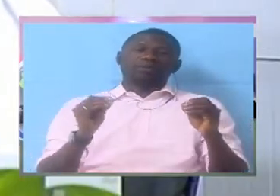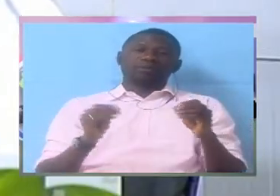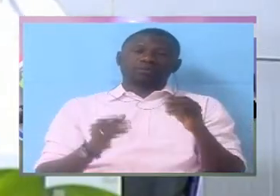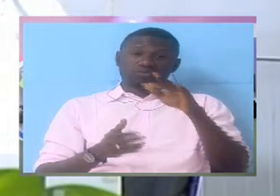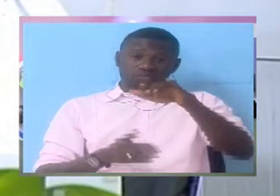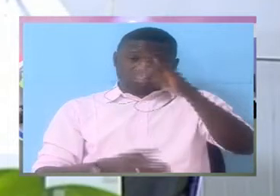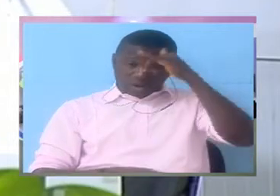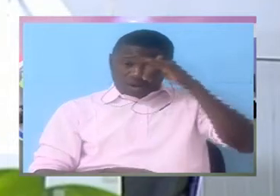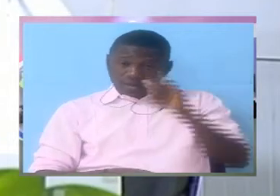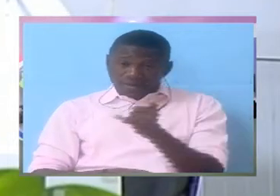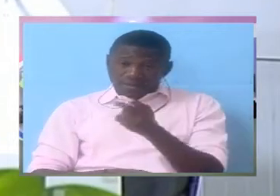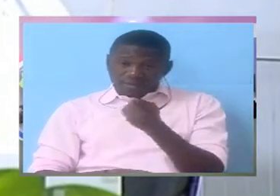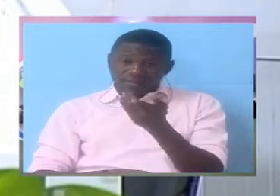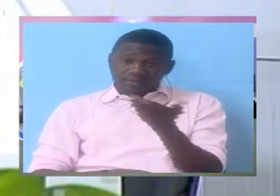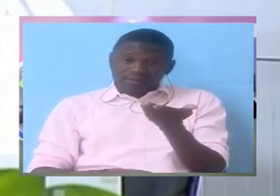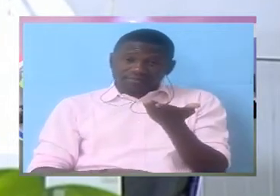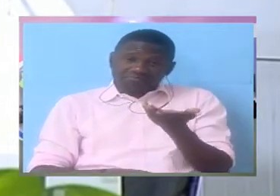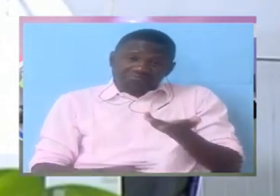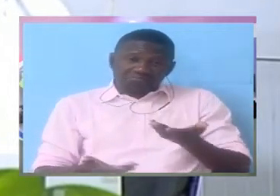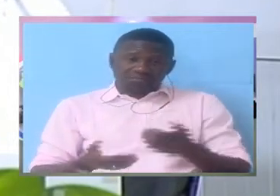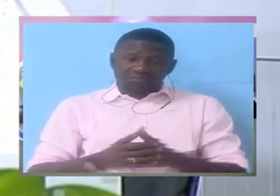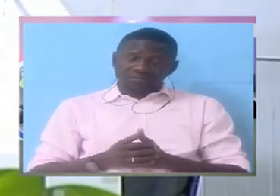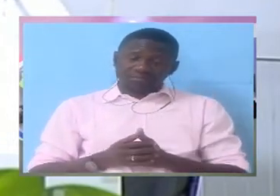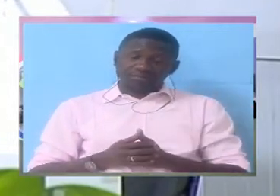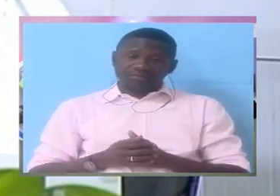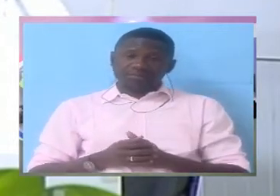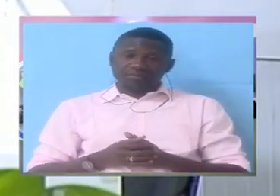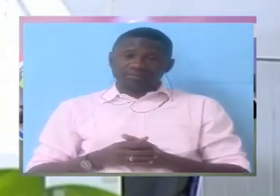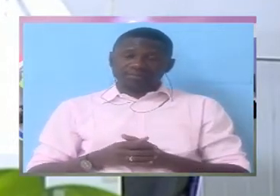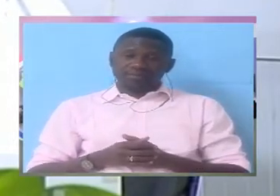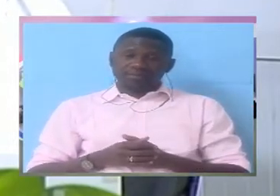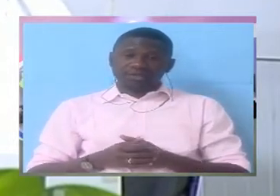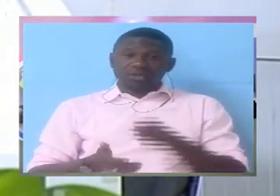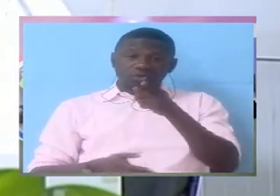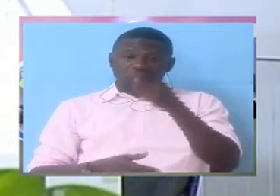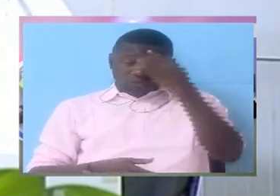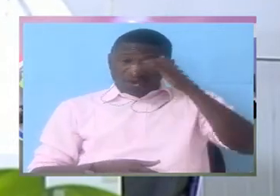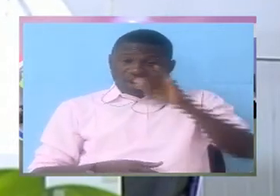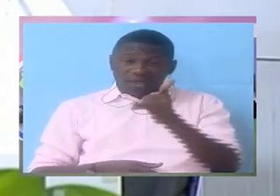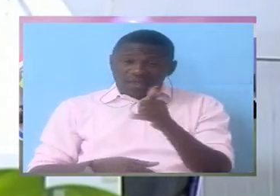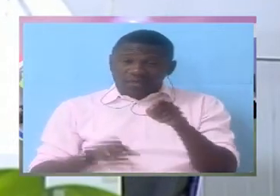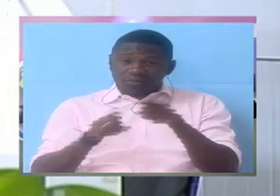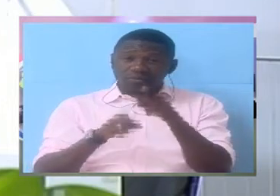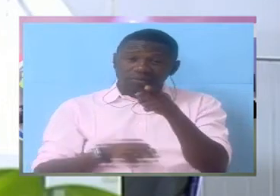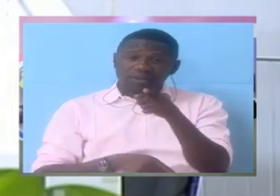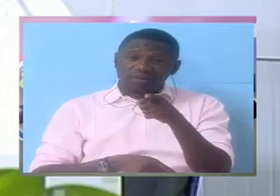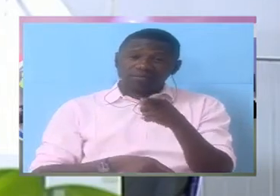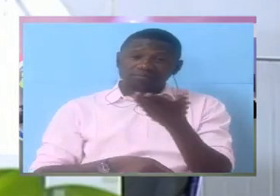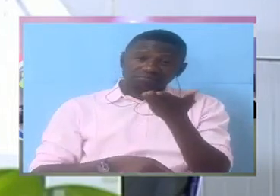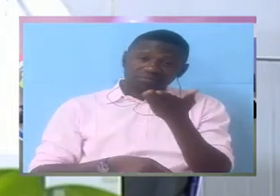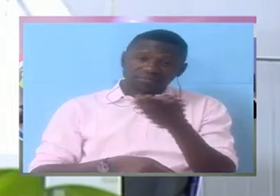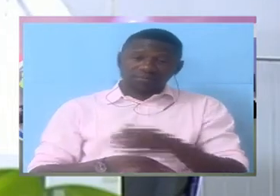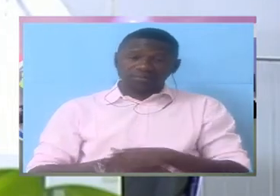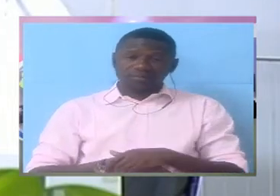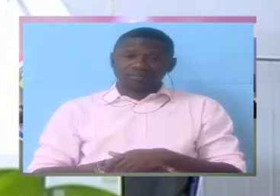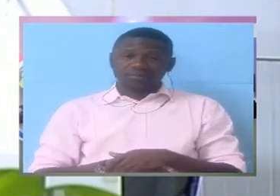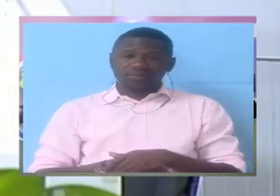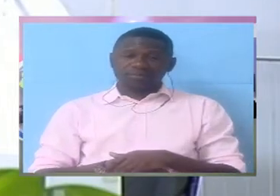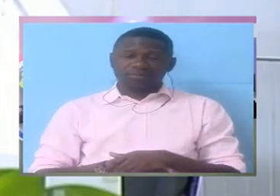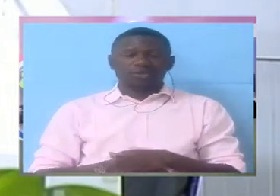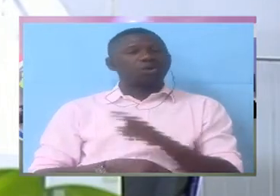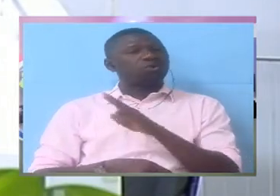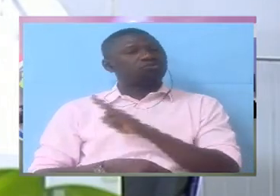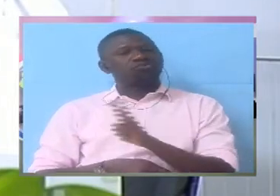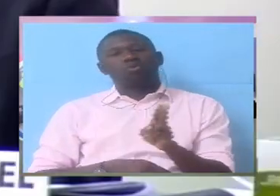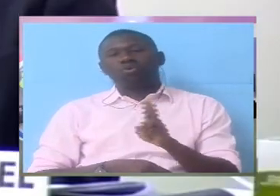ta ka di doku bunda me mara doku fango tamandri nya fango. Do you agree with that? Sanda wala. No, no.